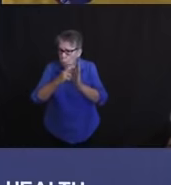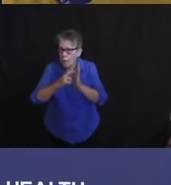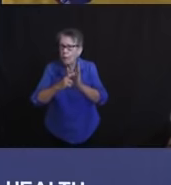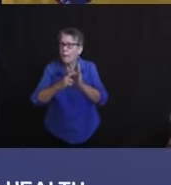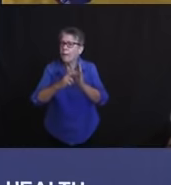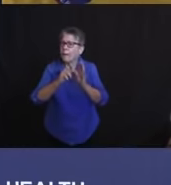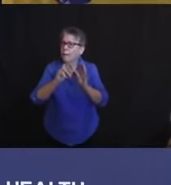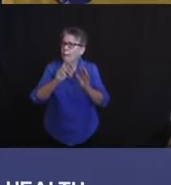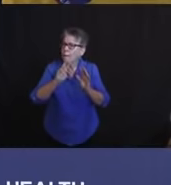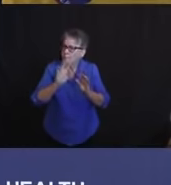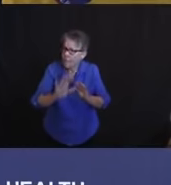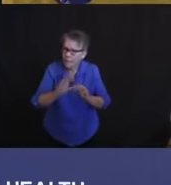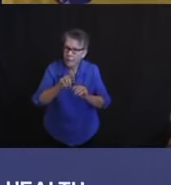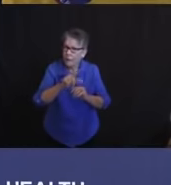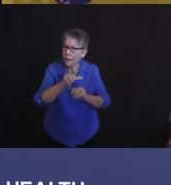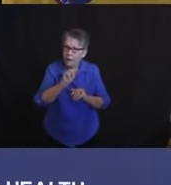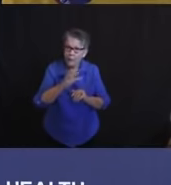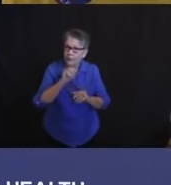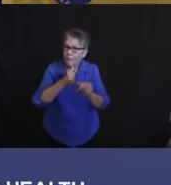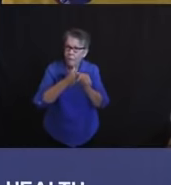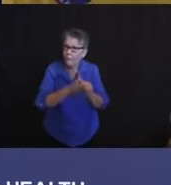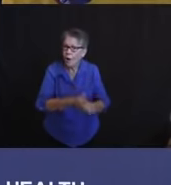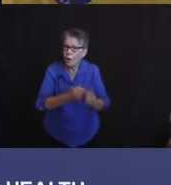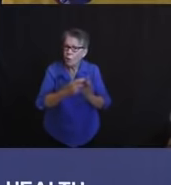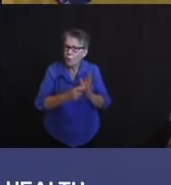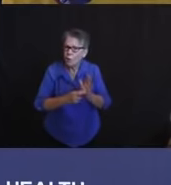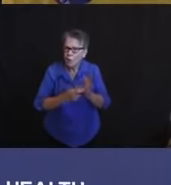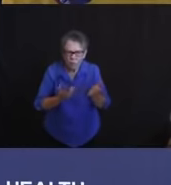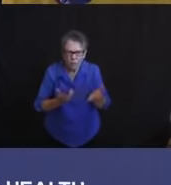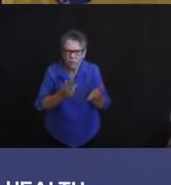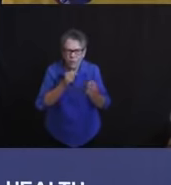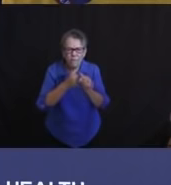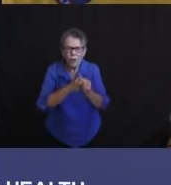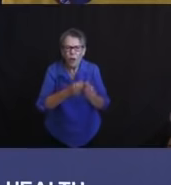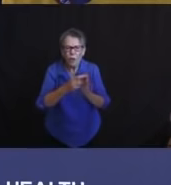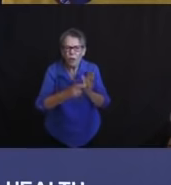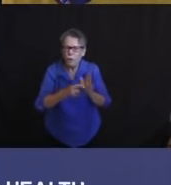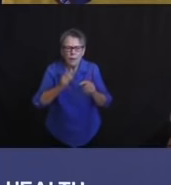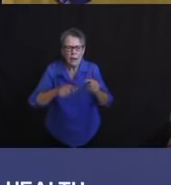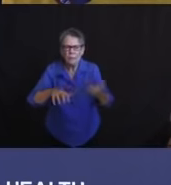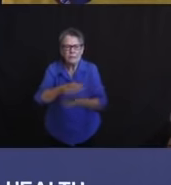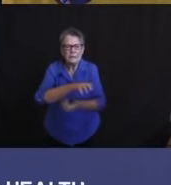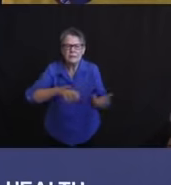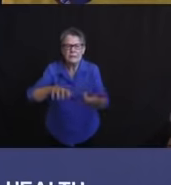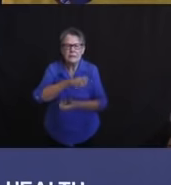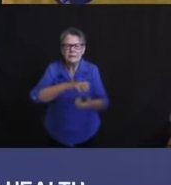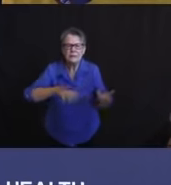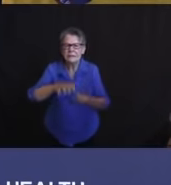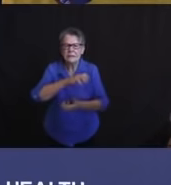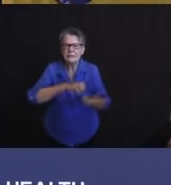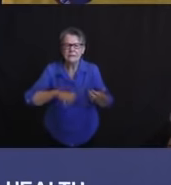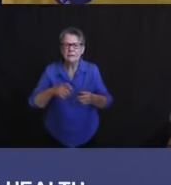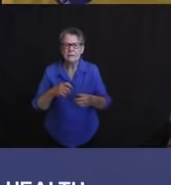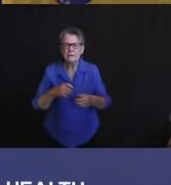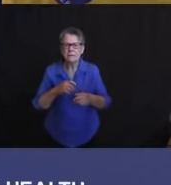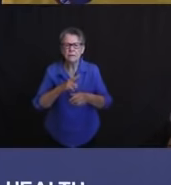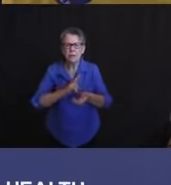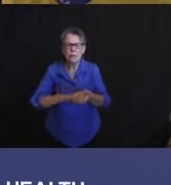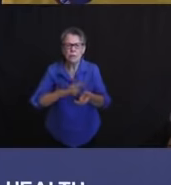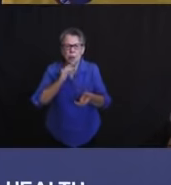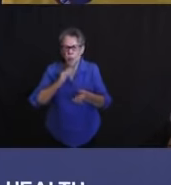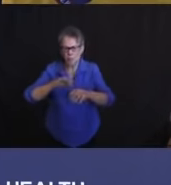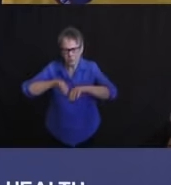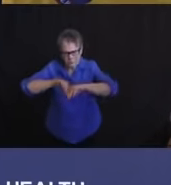resiliency and PPE and having the supplies and the preparedness, we'd better see a heck of a lot better